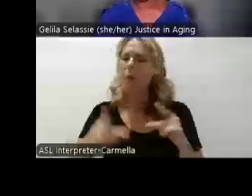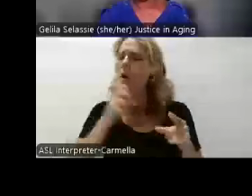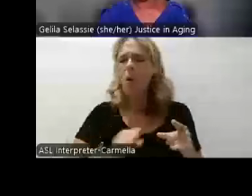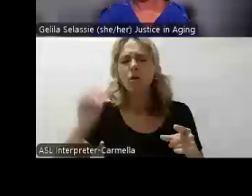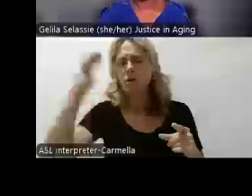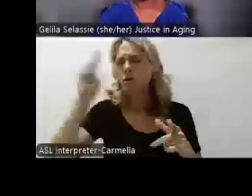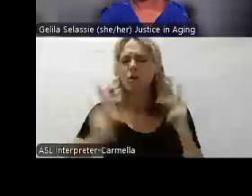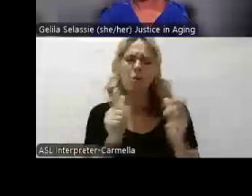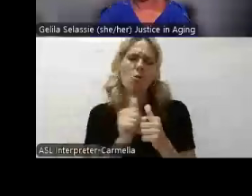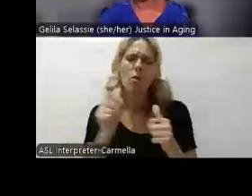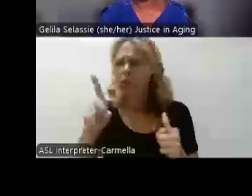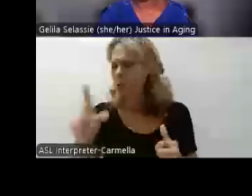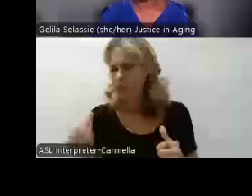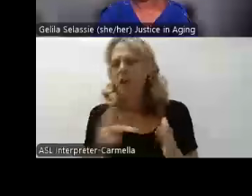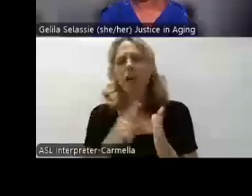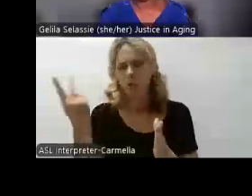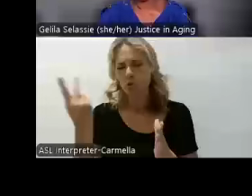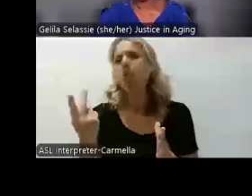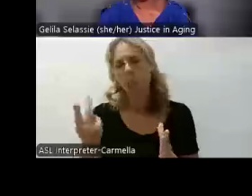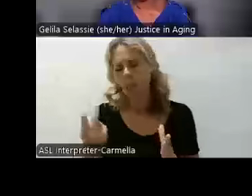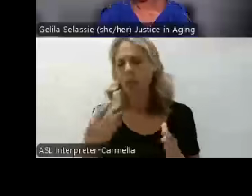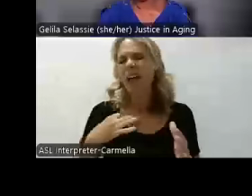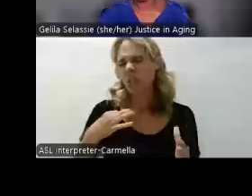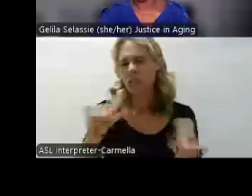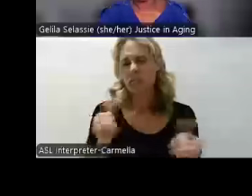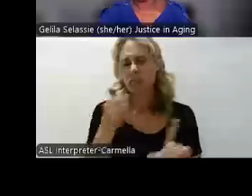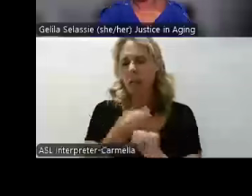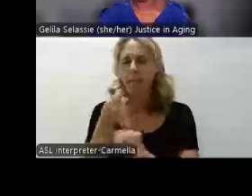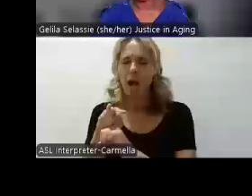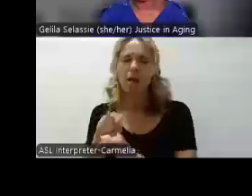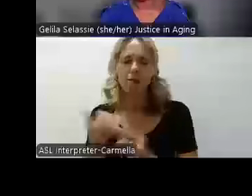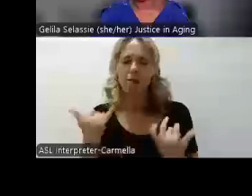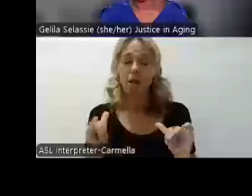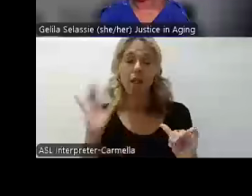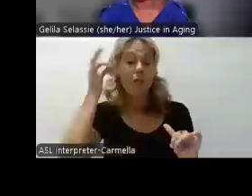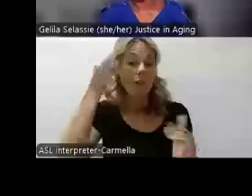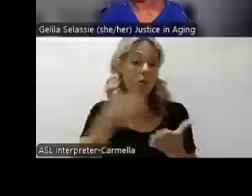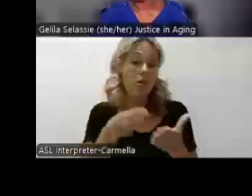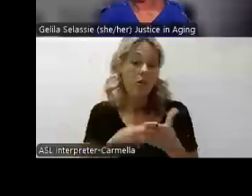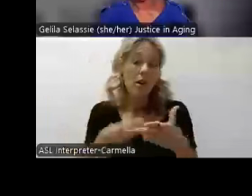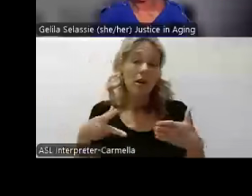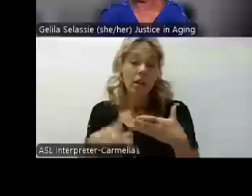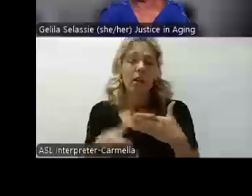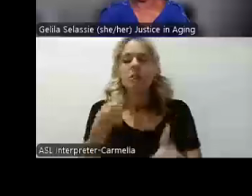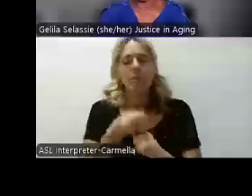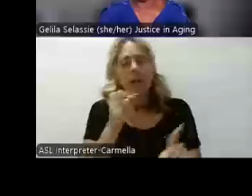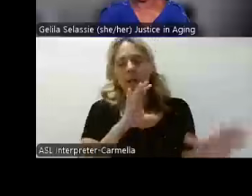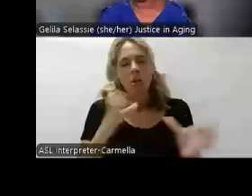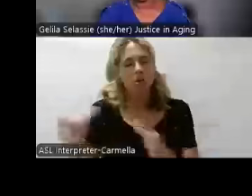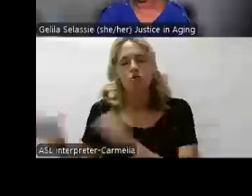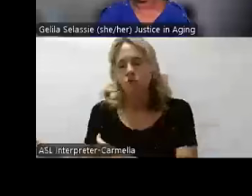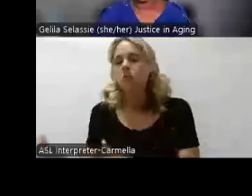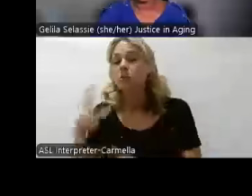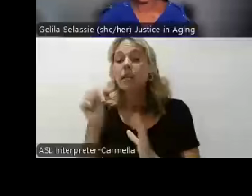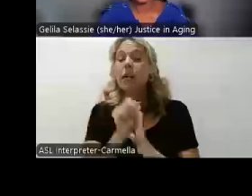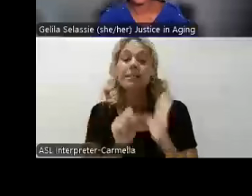with disabilities, and dual eligibles are still impacted. Federal funding cuts impact these groups because